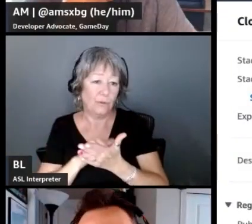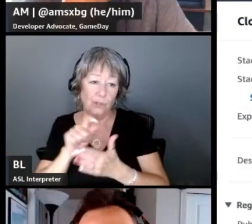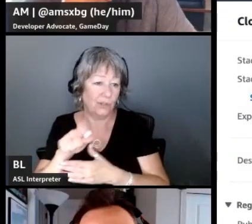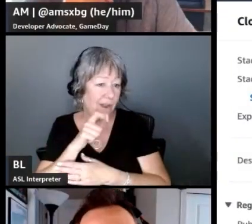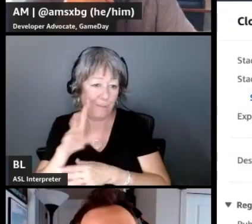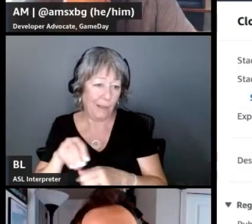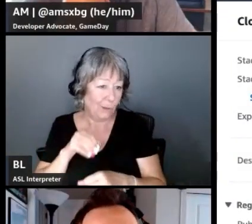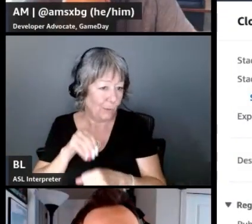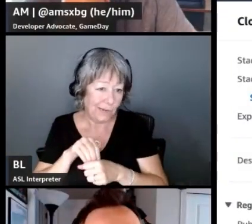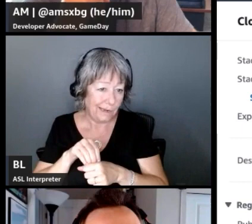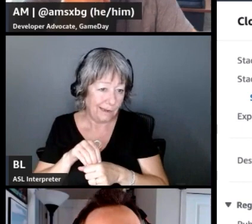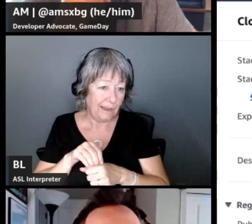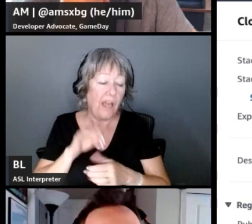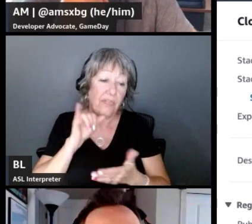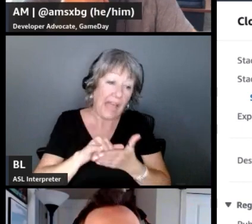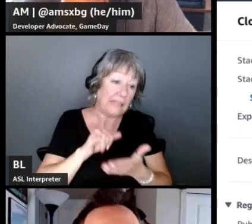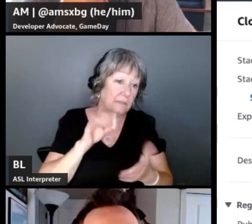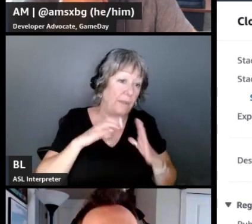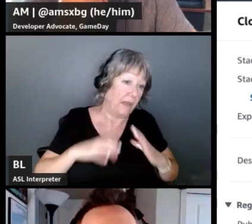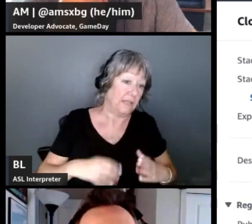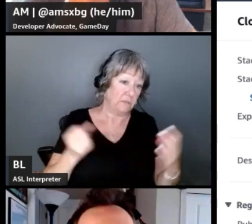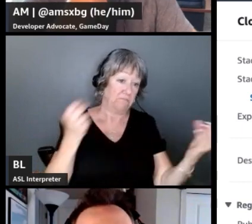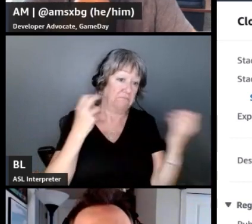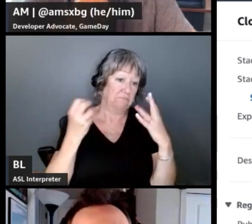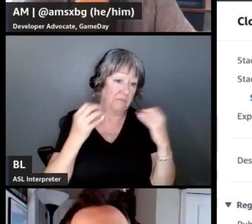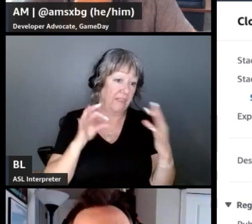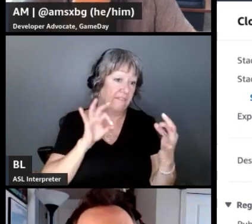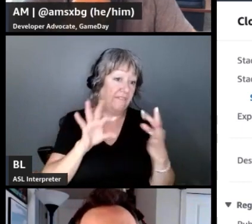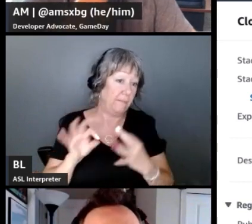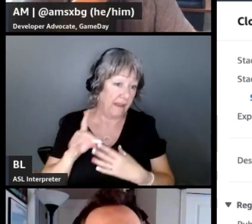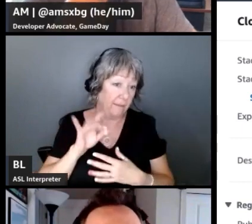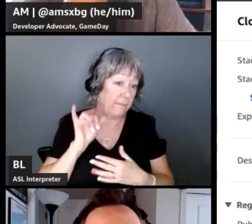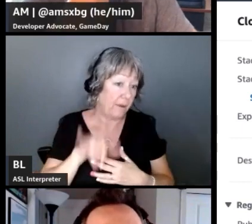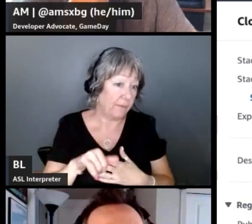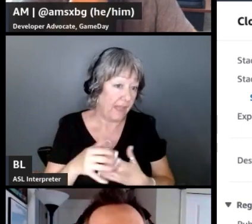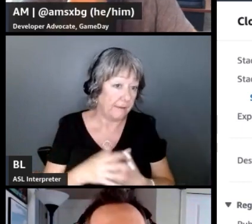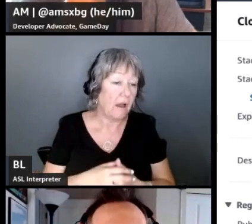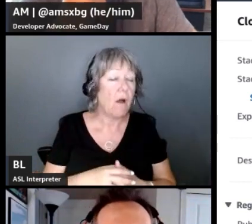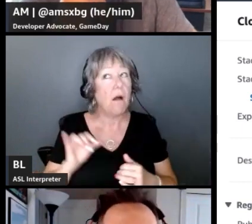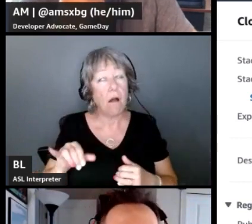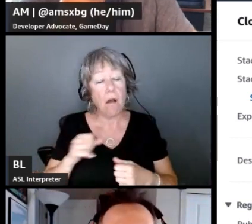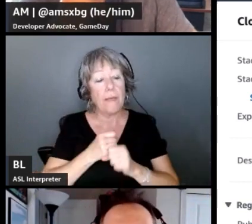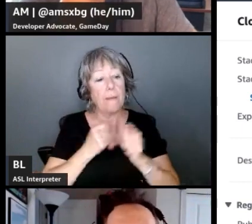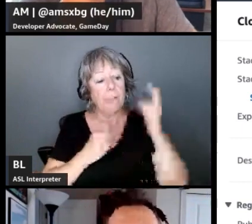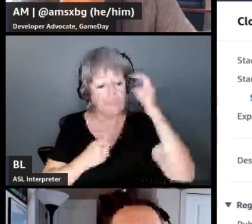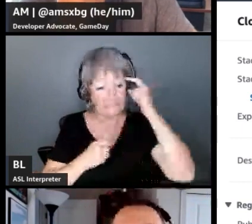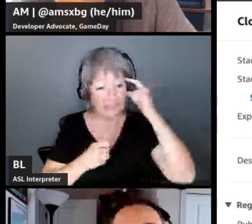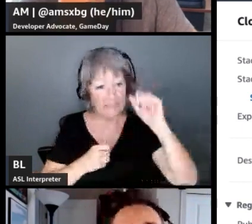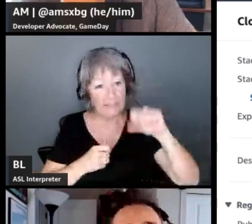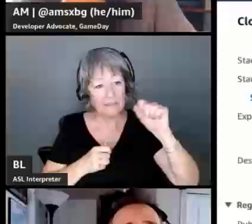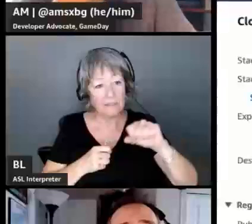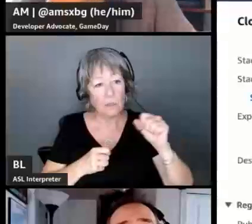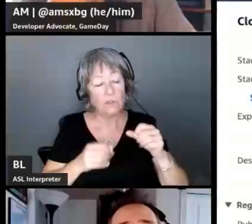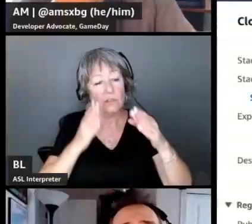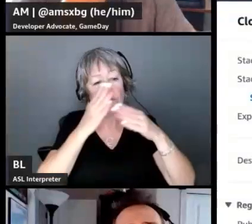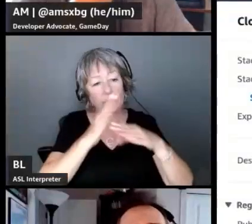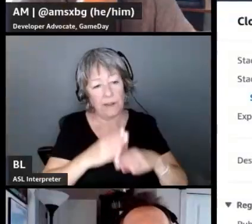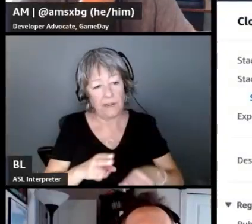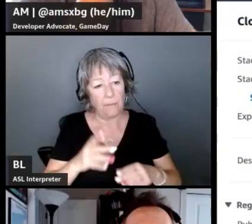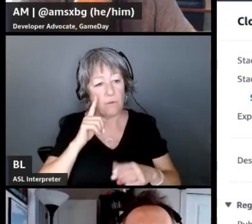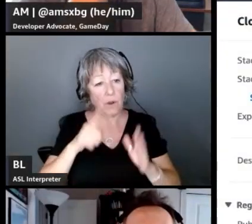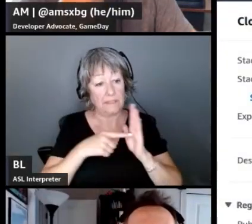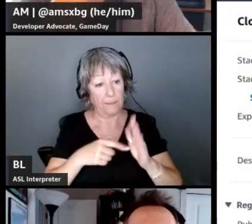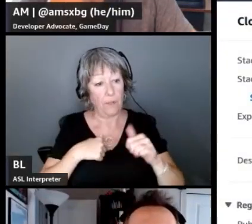our customers have given active feedback on. Yeah, that makes sense. Okay, so just to break it down real quick, say I had 10